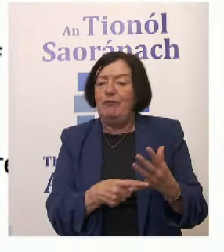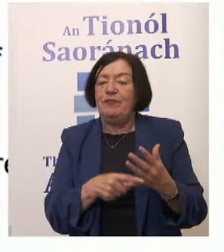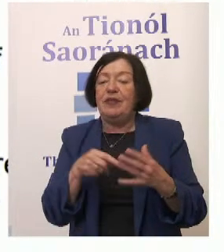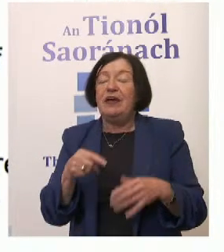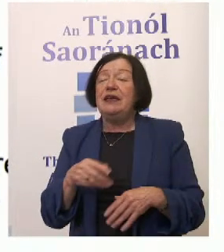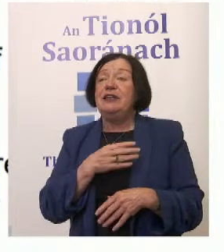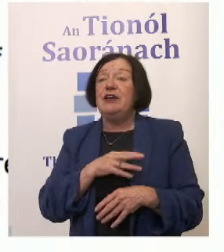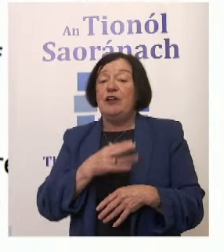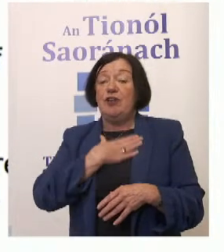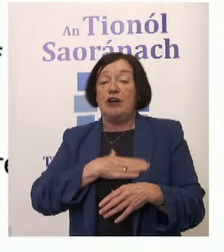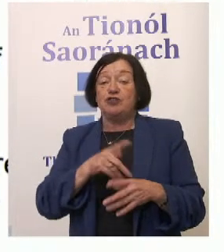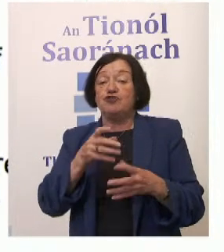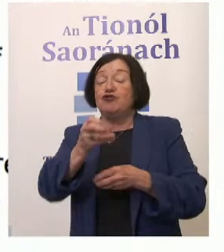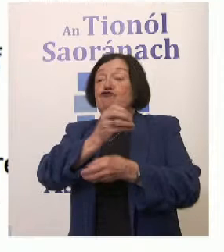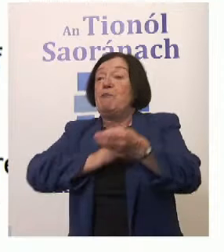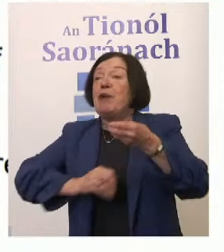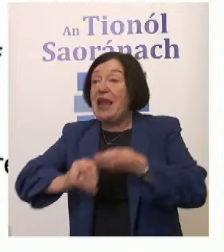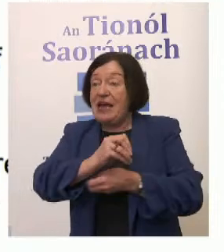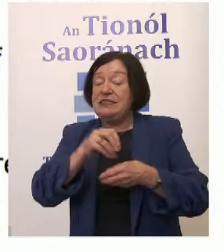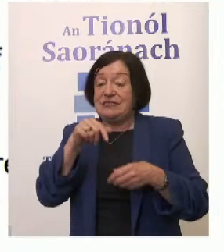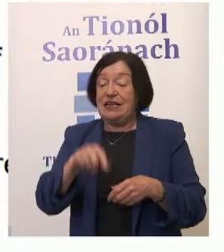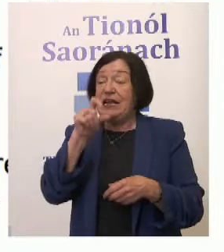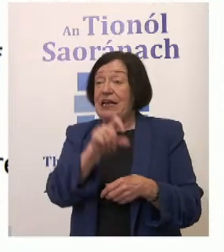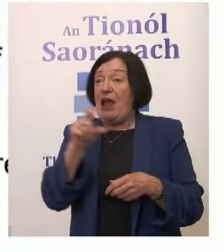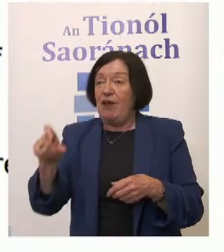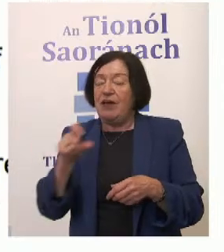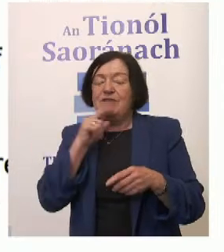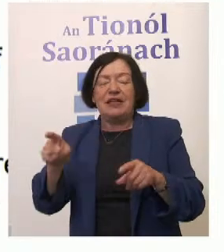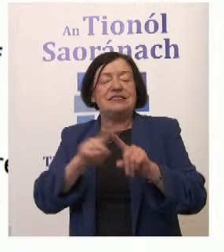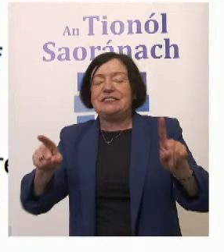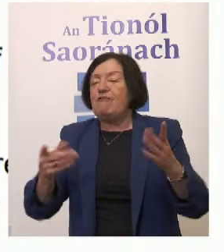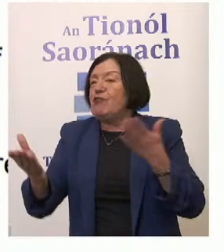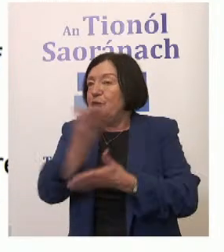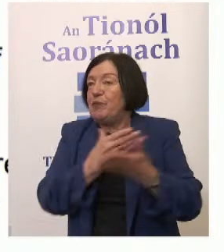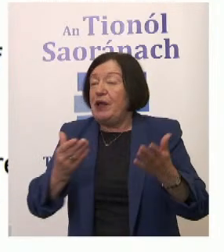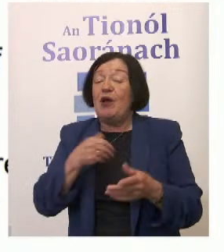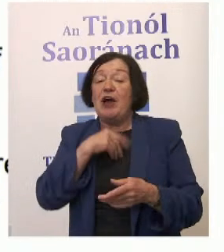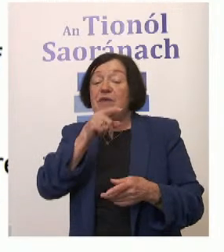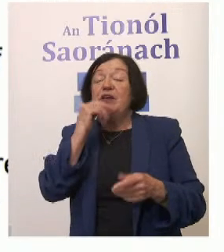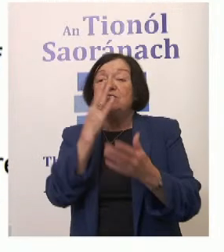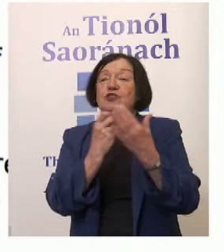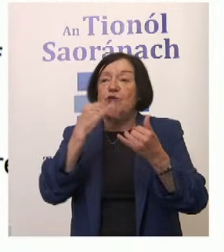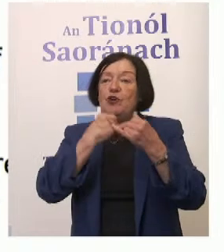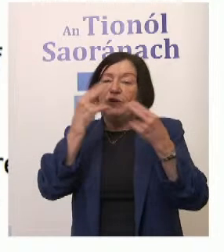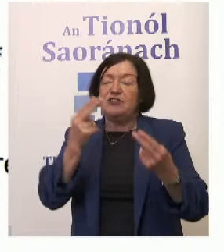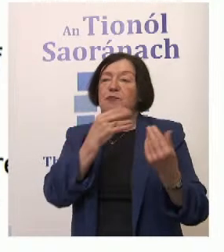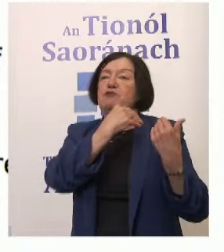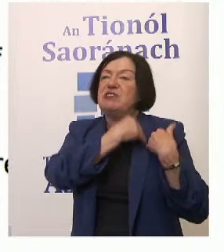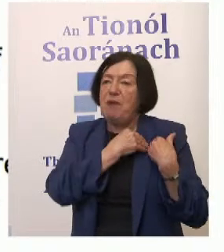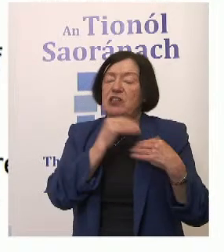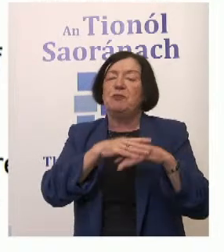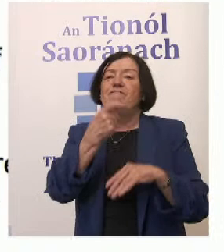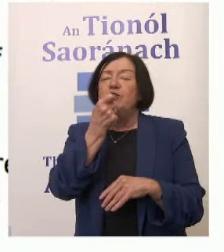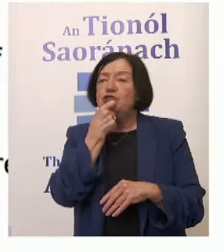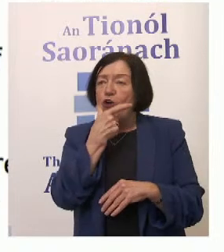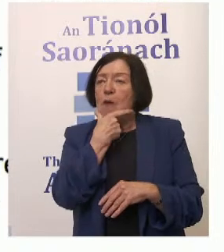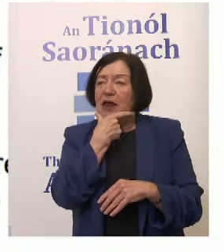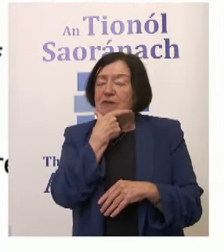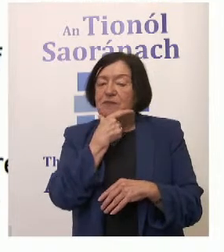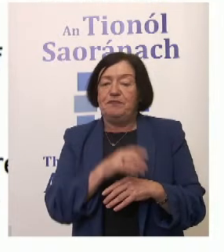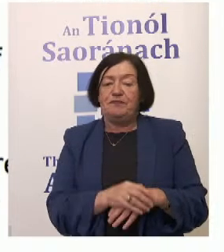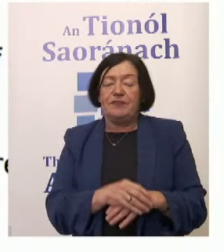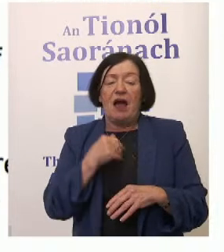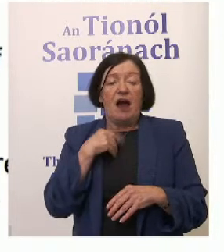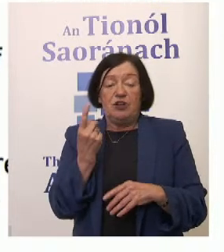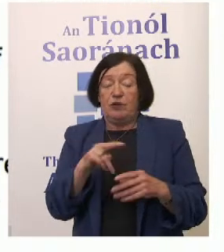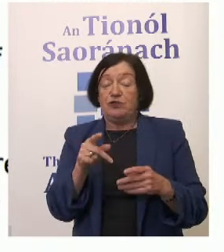not necessarily to replace the existing local authorities, but that's a different debate. The argument I'm making here is about somebody needs to be responsible for Dublin. So I